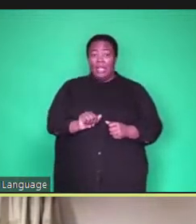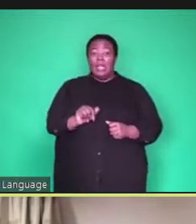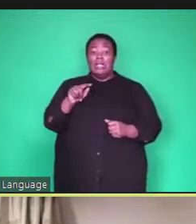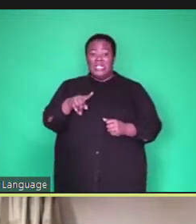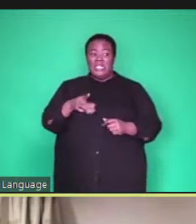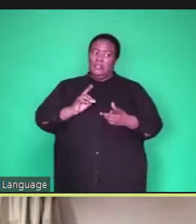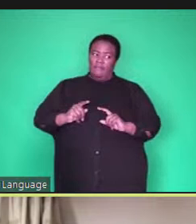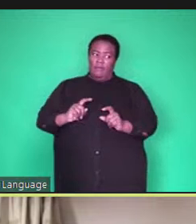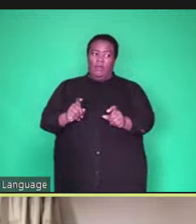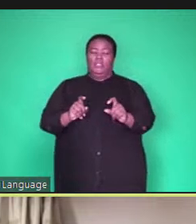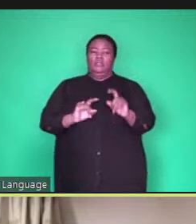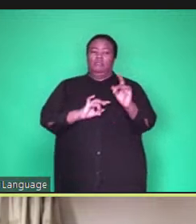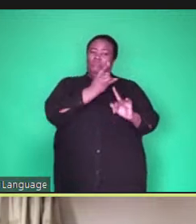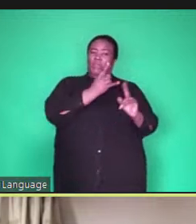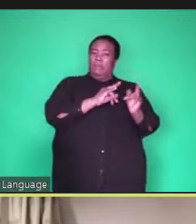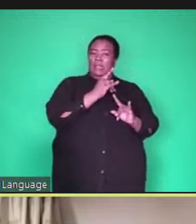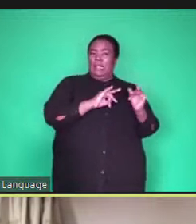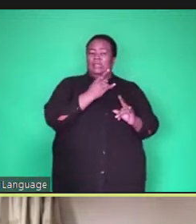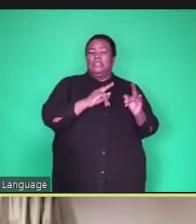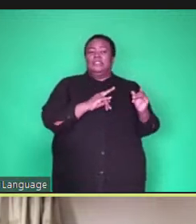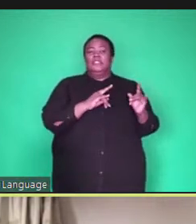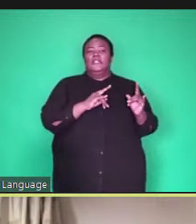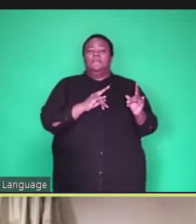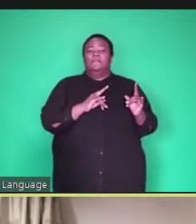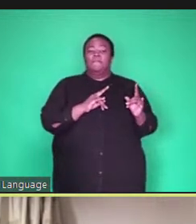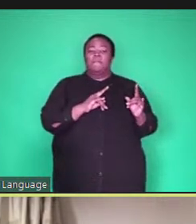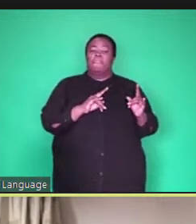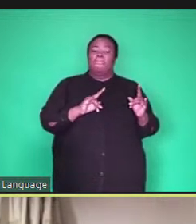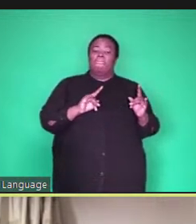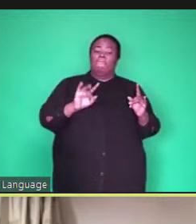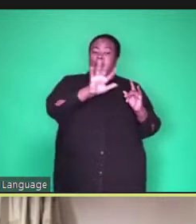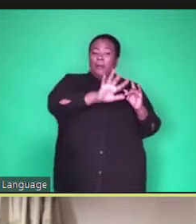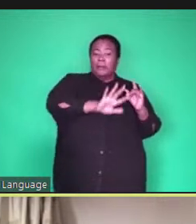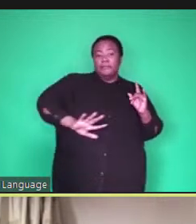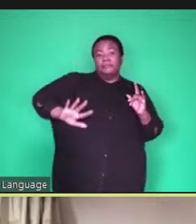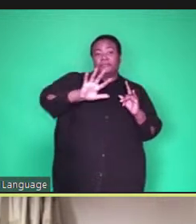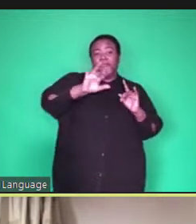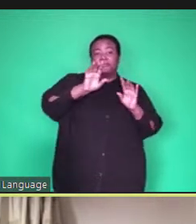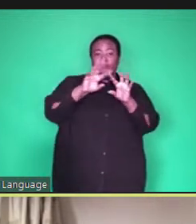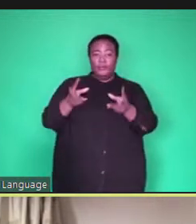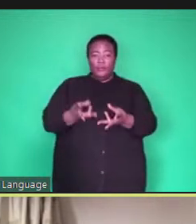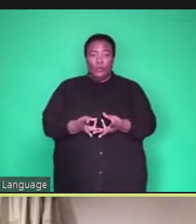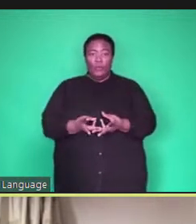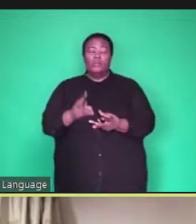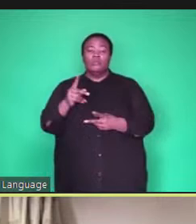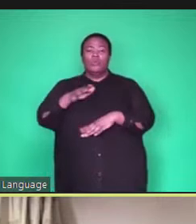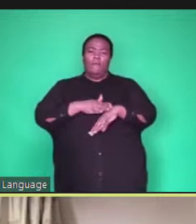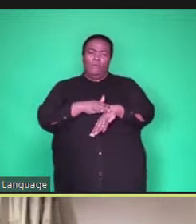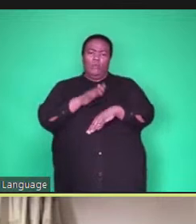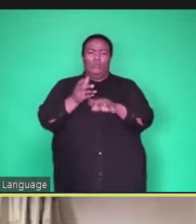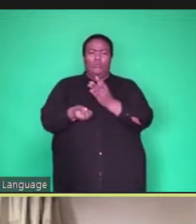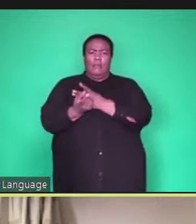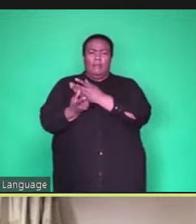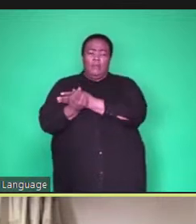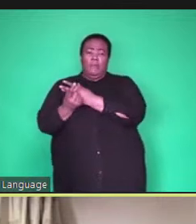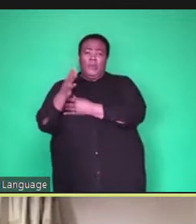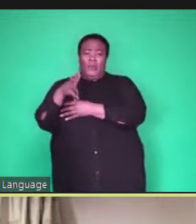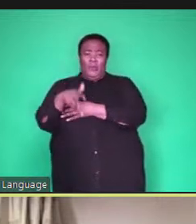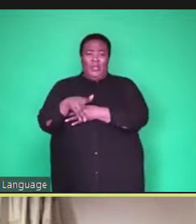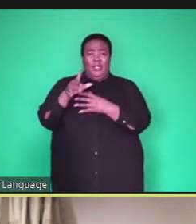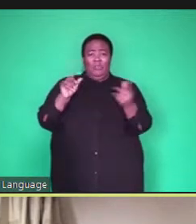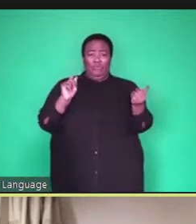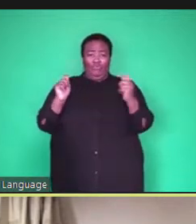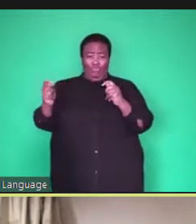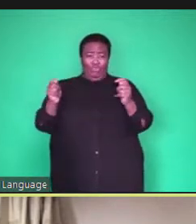in the world. And with the climate impacts intensifying, this is going to both increase and change